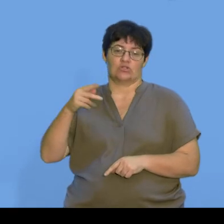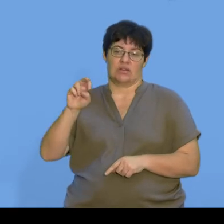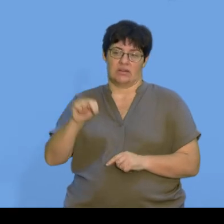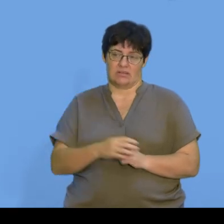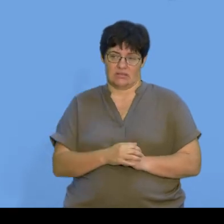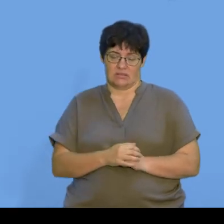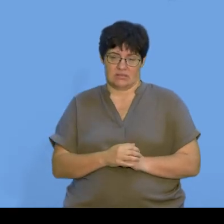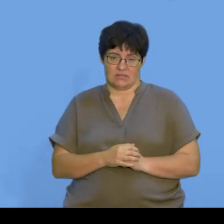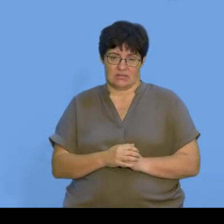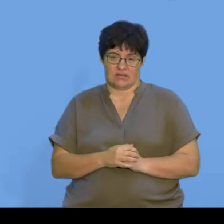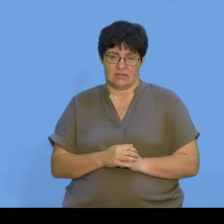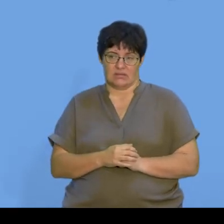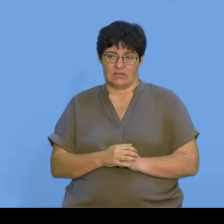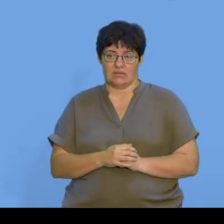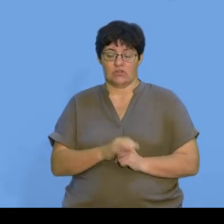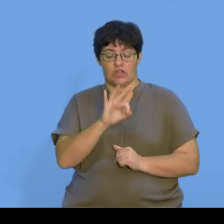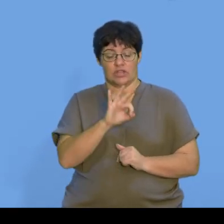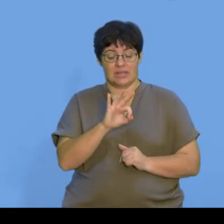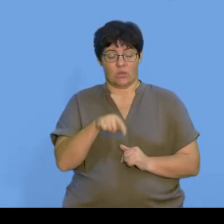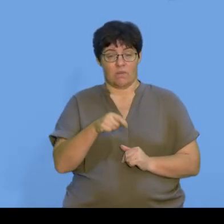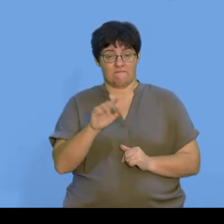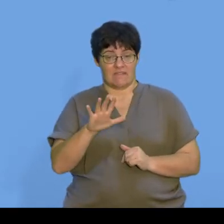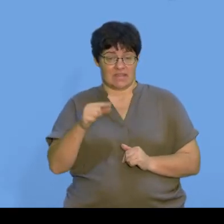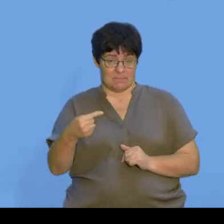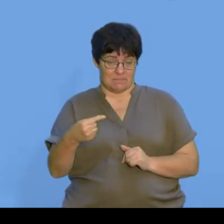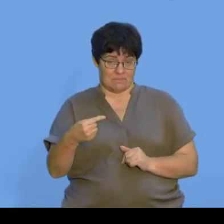us? 3.5 grams is actually,